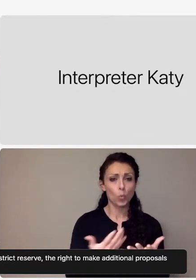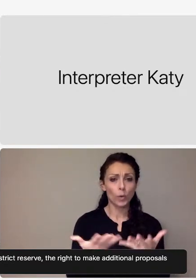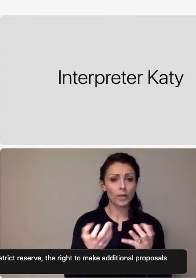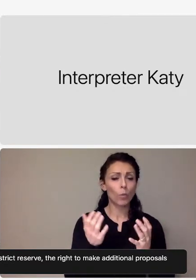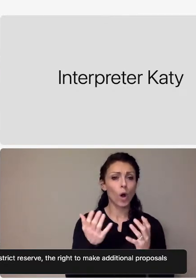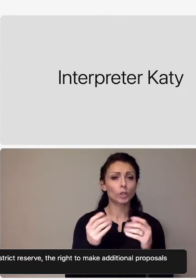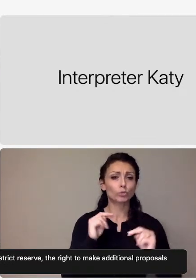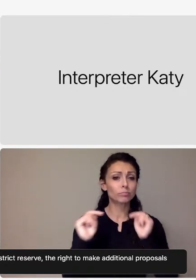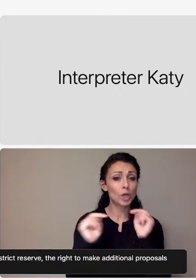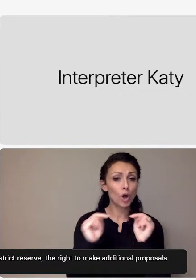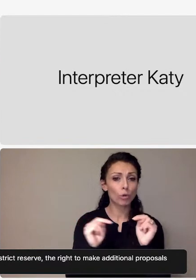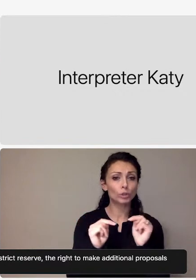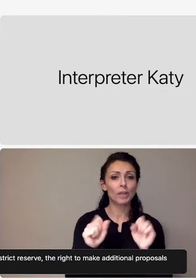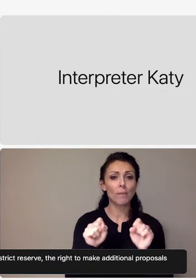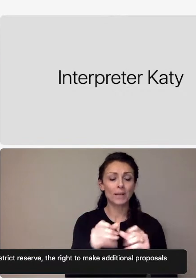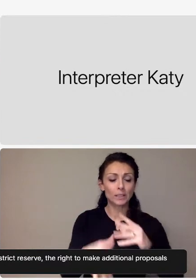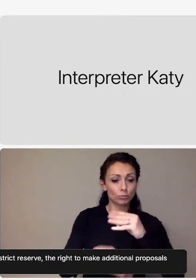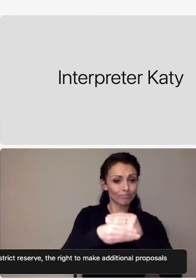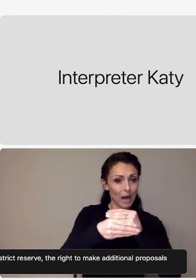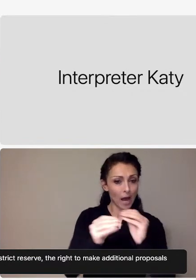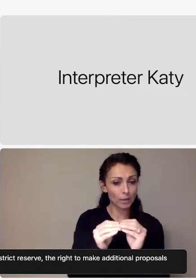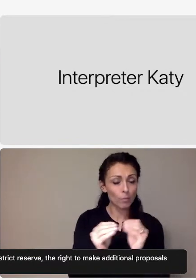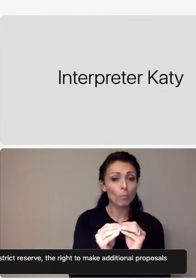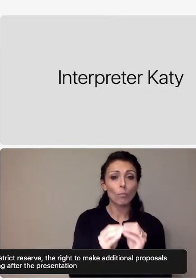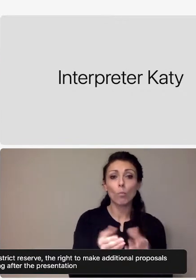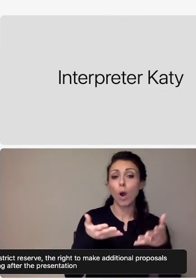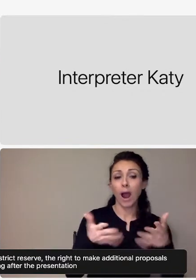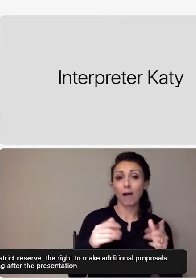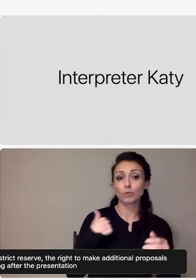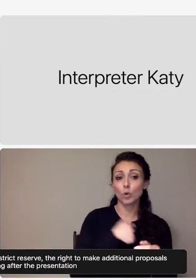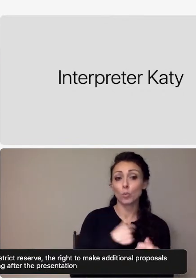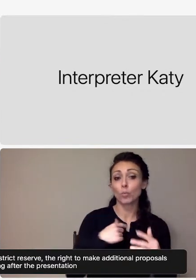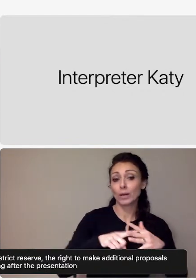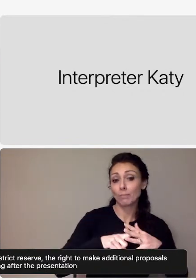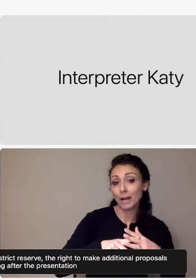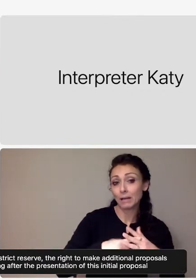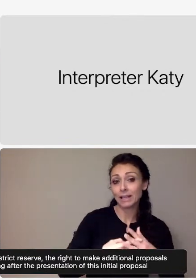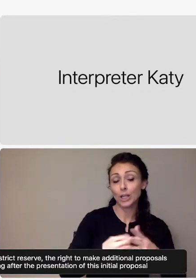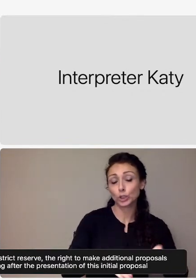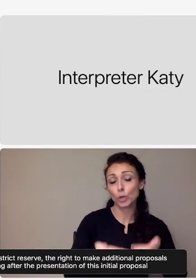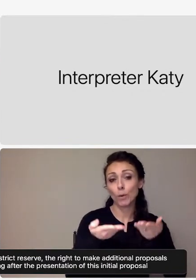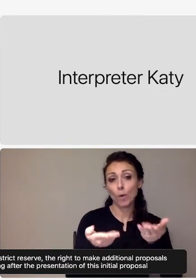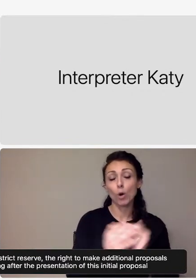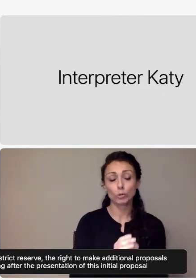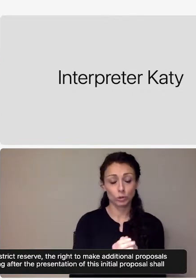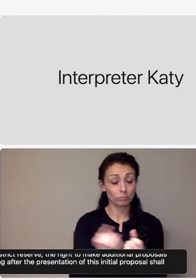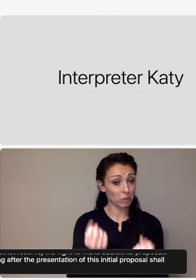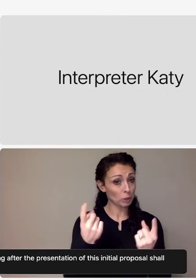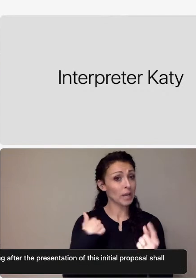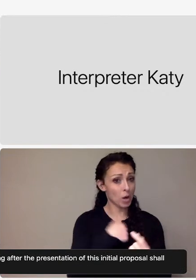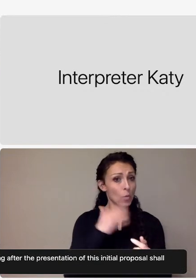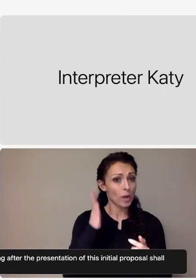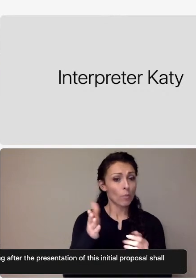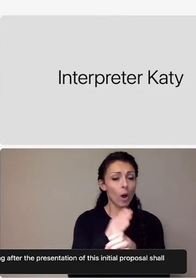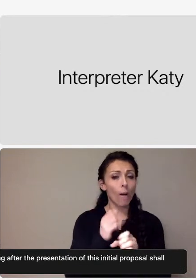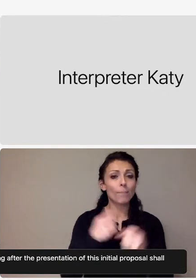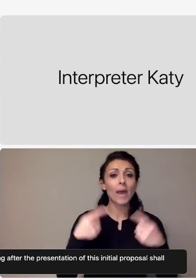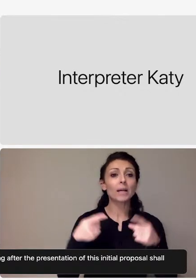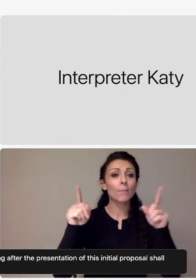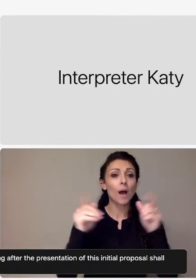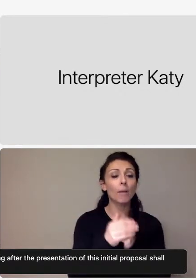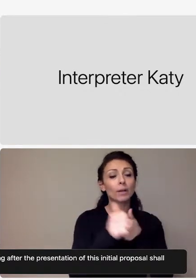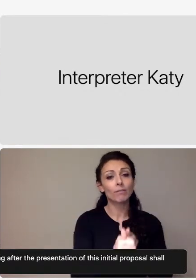negotiating arising after the presentation of this initial proposal shall be made public within 24 hours pursuant to government code